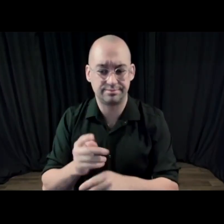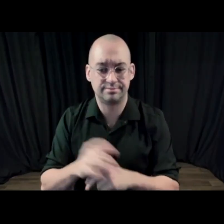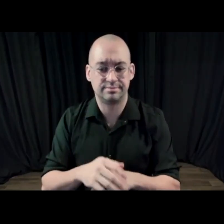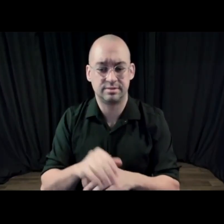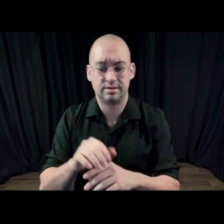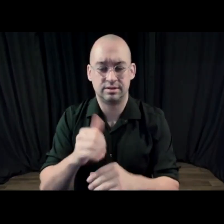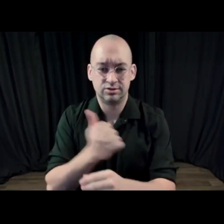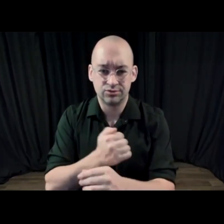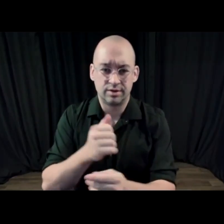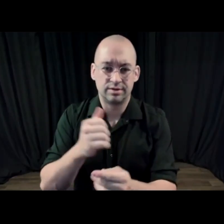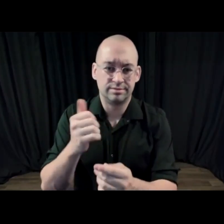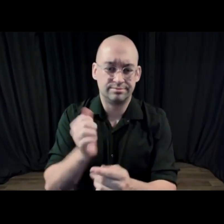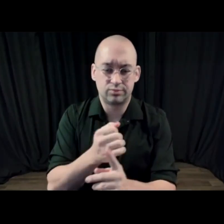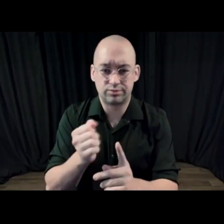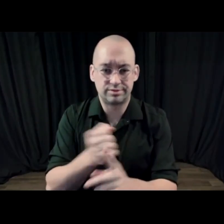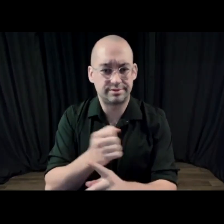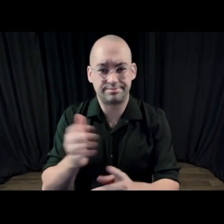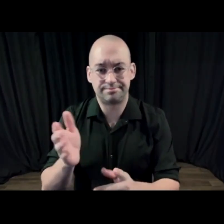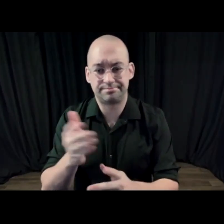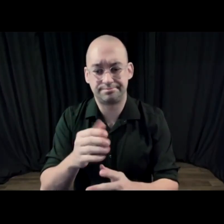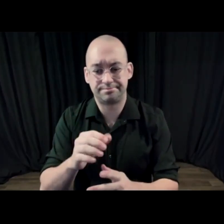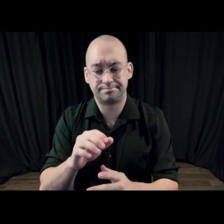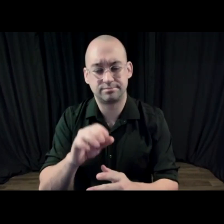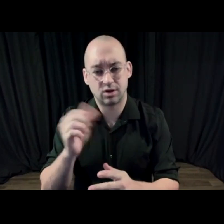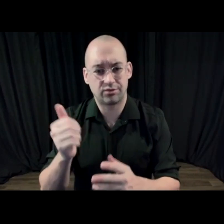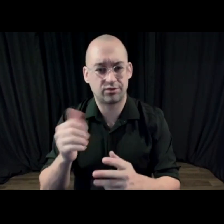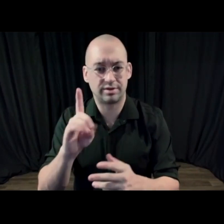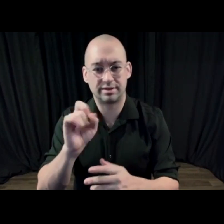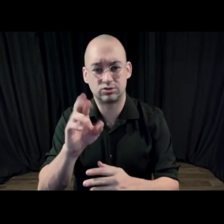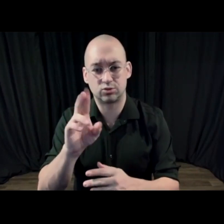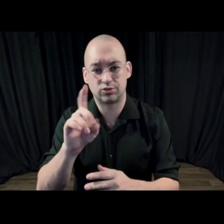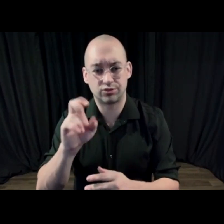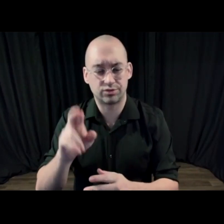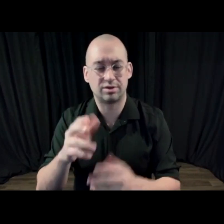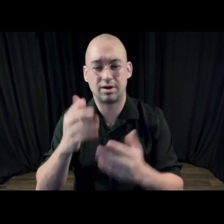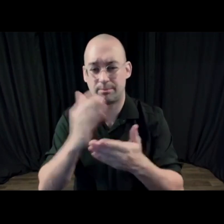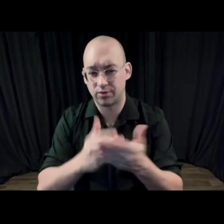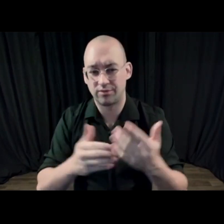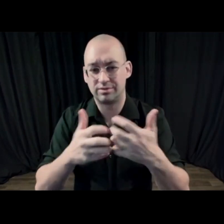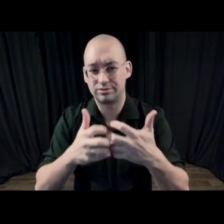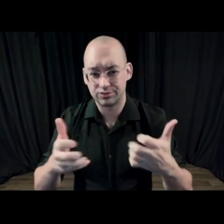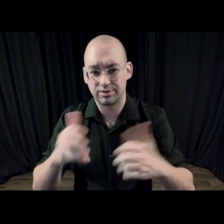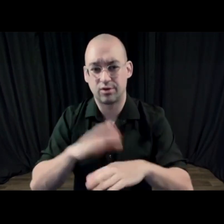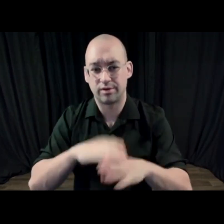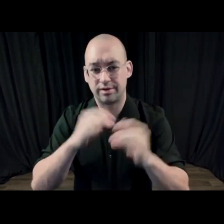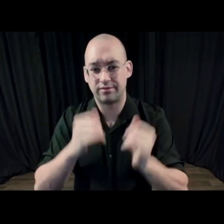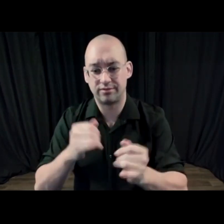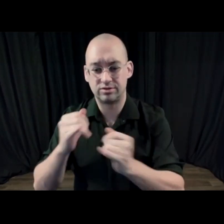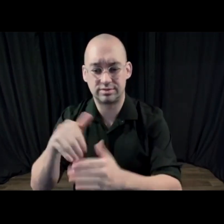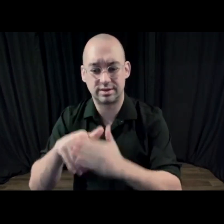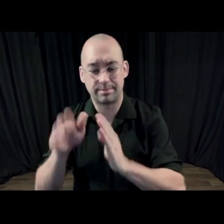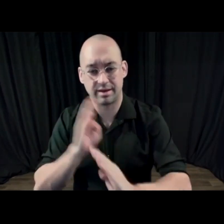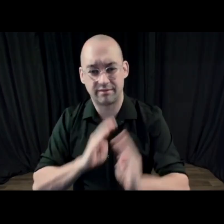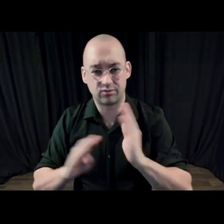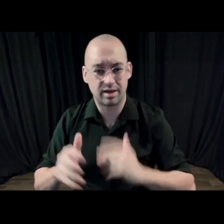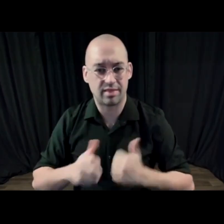family caregivers. And part of the strain on individuals and families in the behavioral health space is not